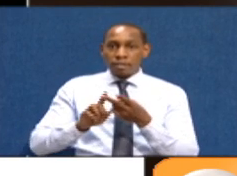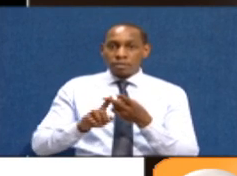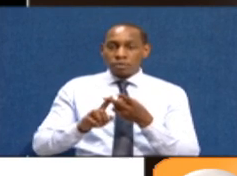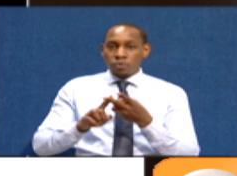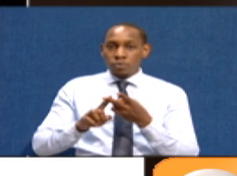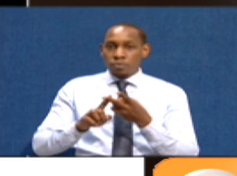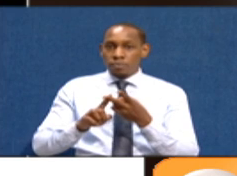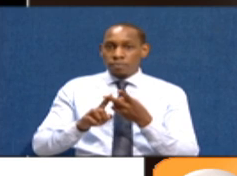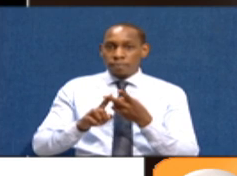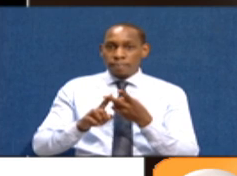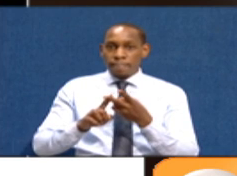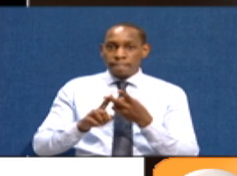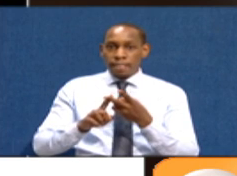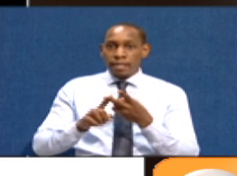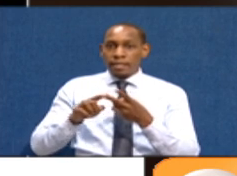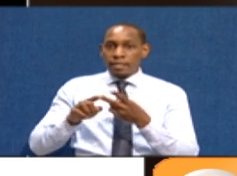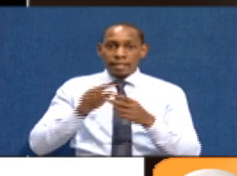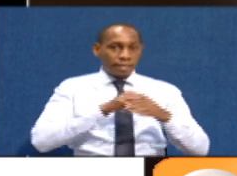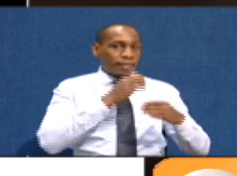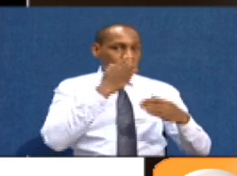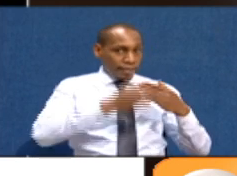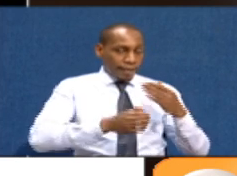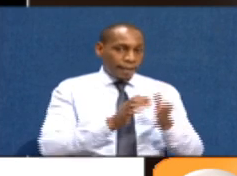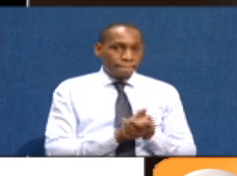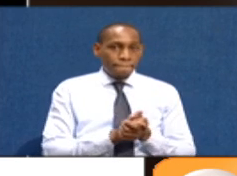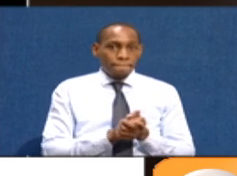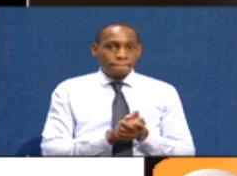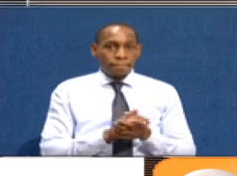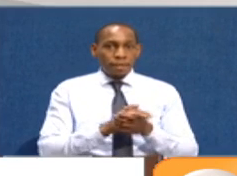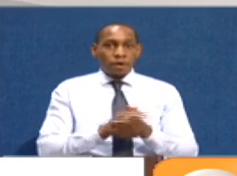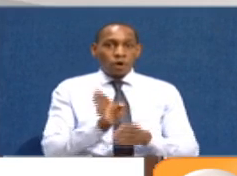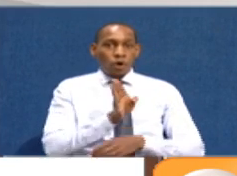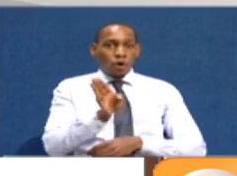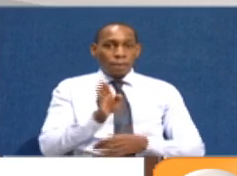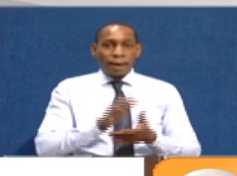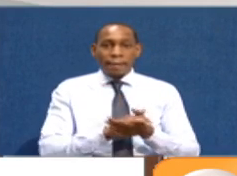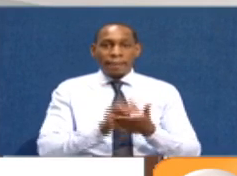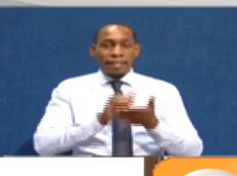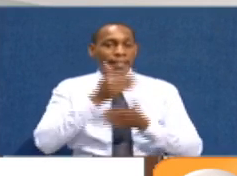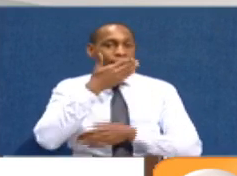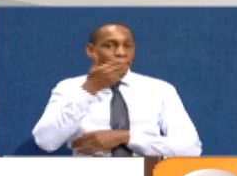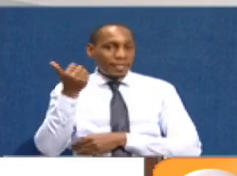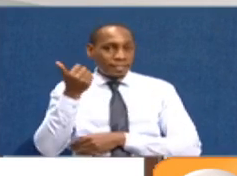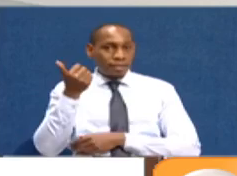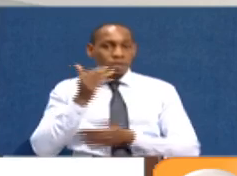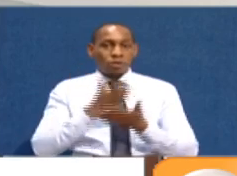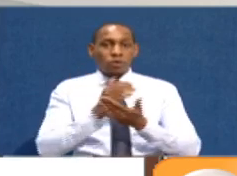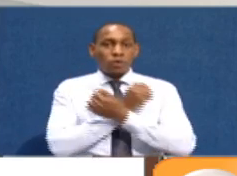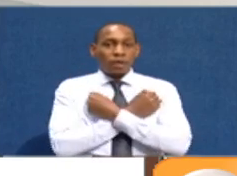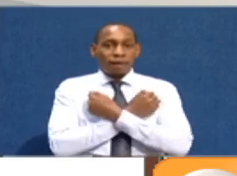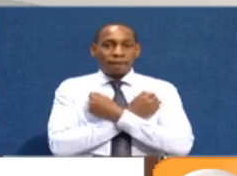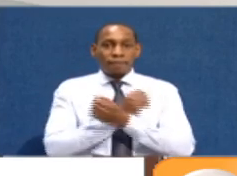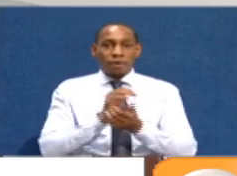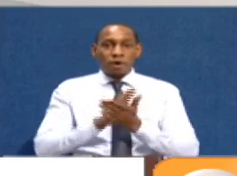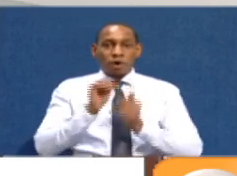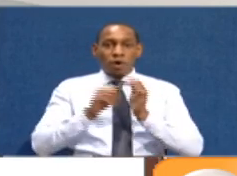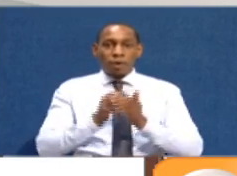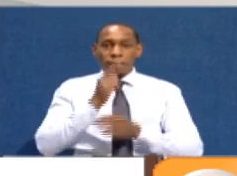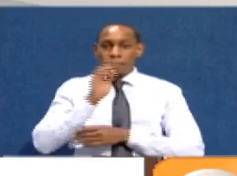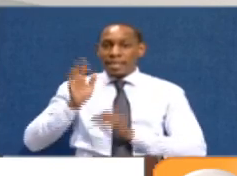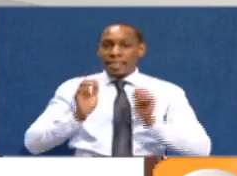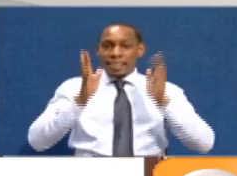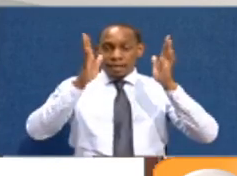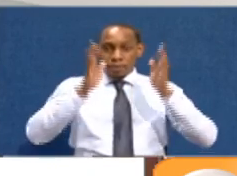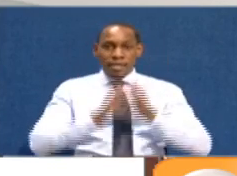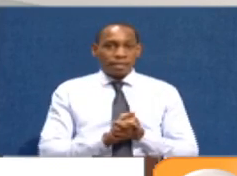my W. Favorite. Was it at the end? Yes, at the very end of George W. But Obama was probably my favorite. Yeah. Loved all of his inaugurations. I even got to dress up and